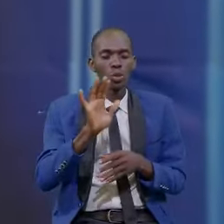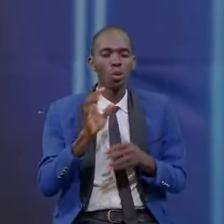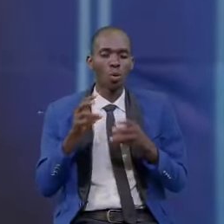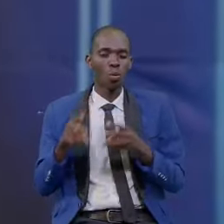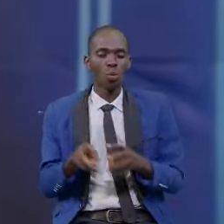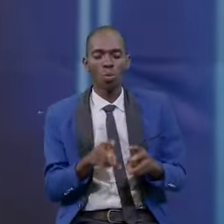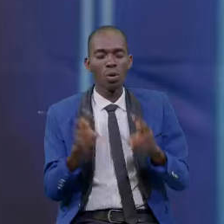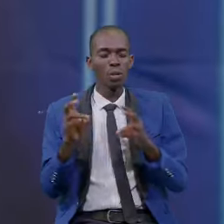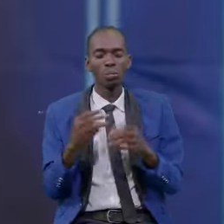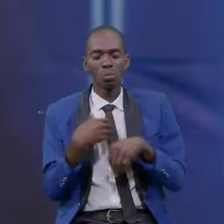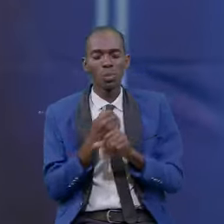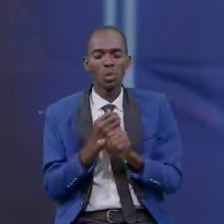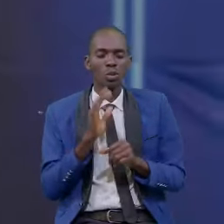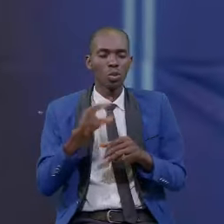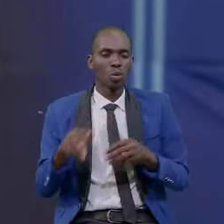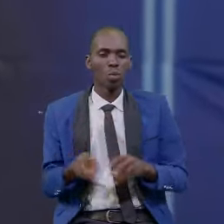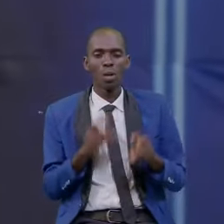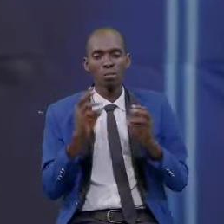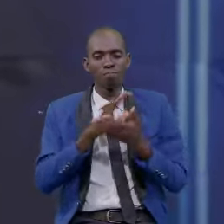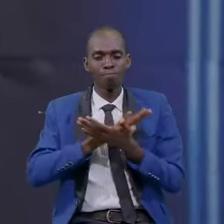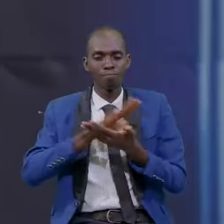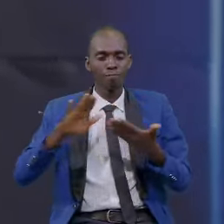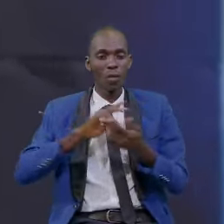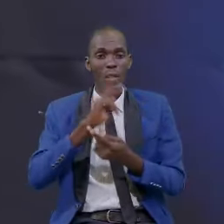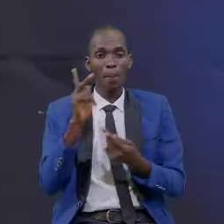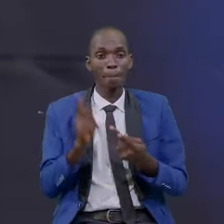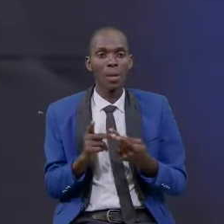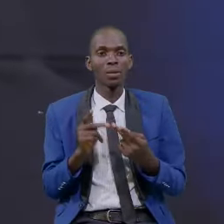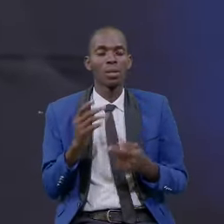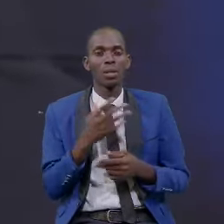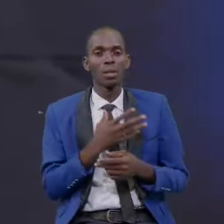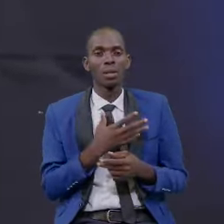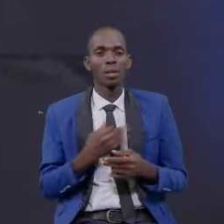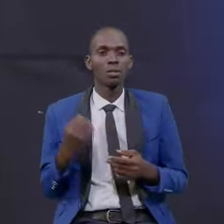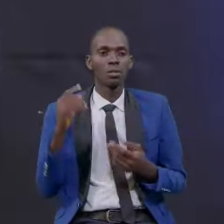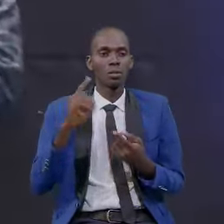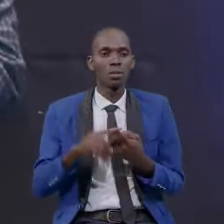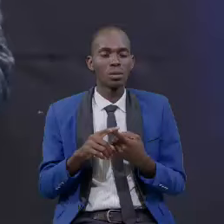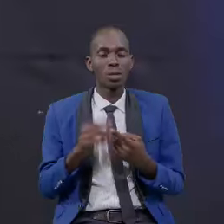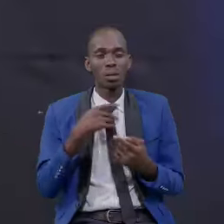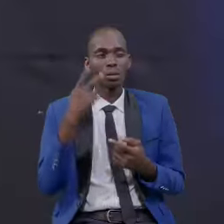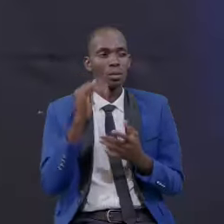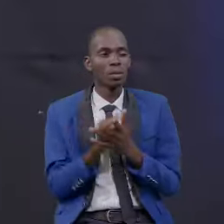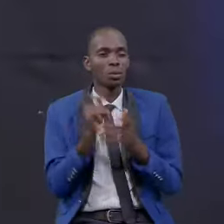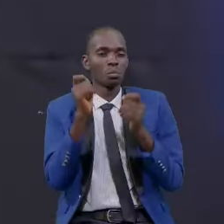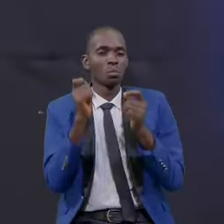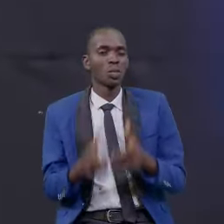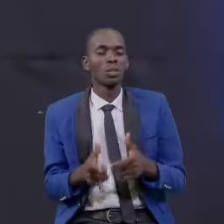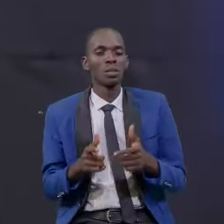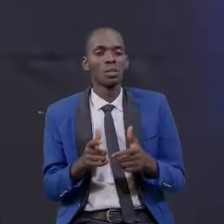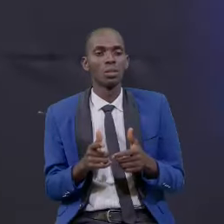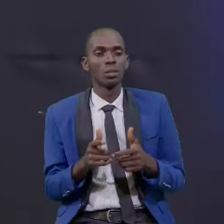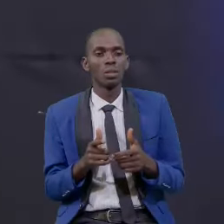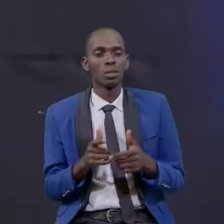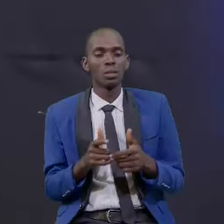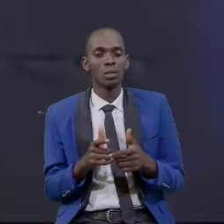And immediately he received his sight. Immediately he received